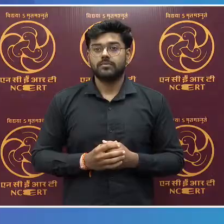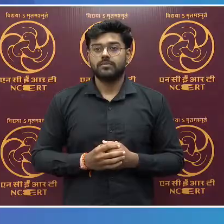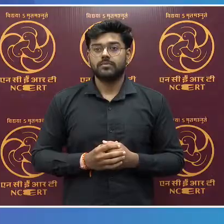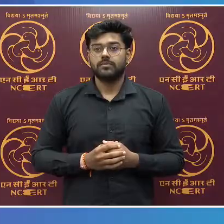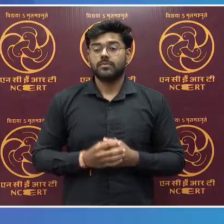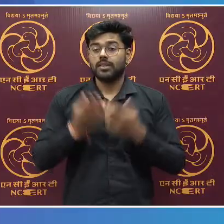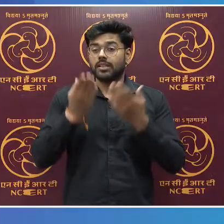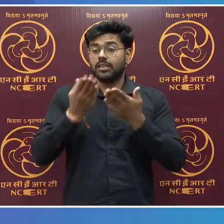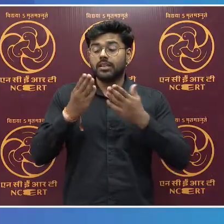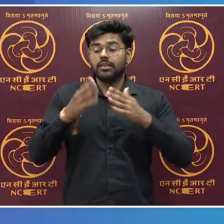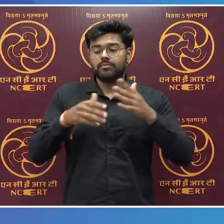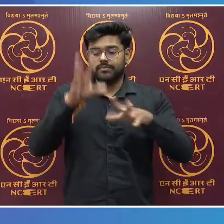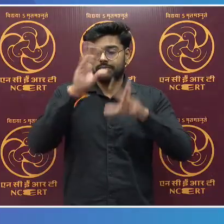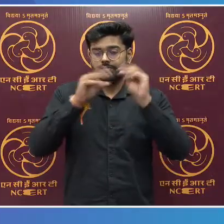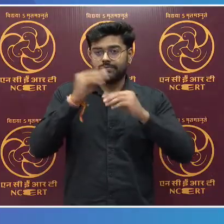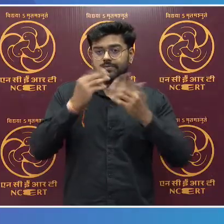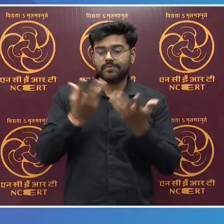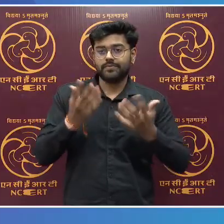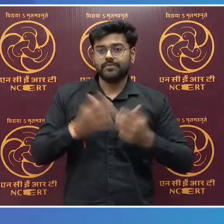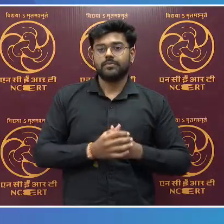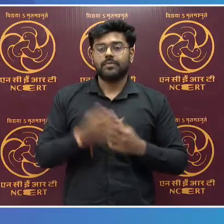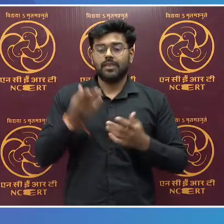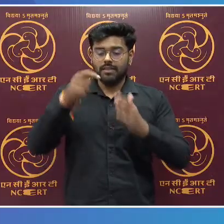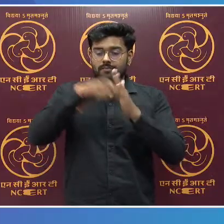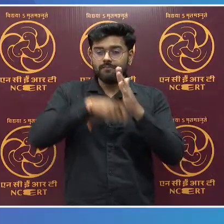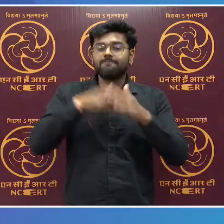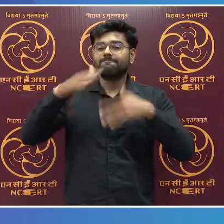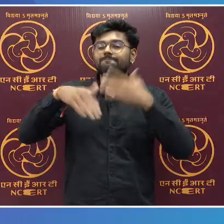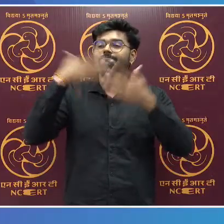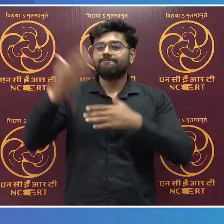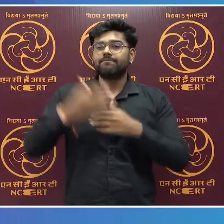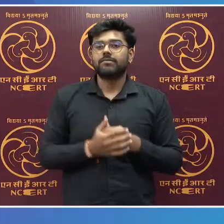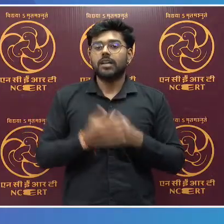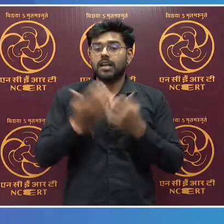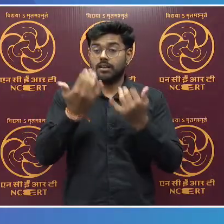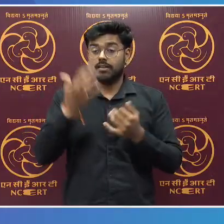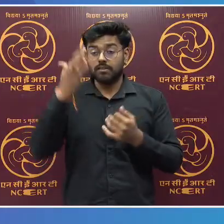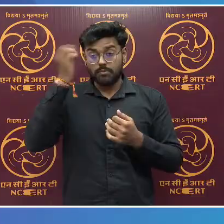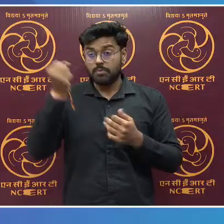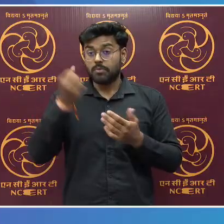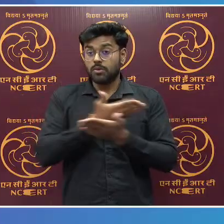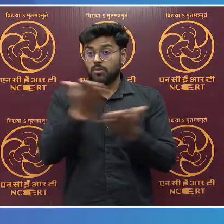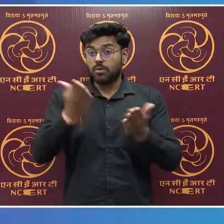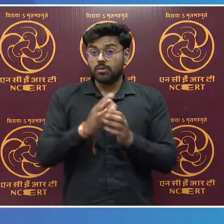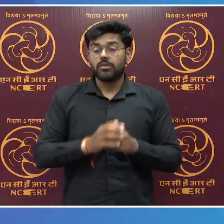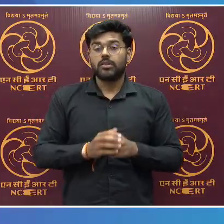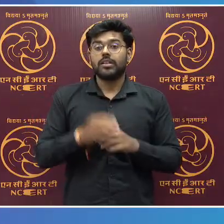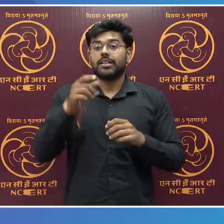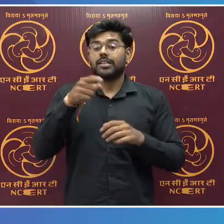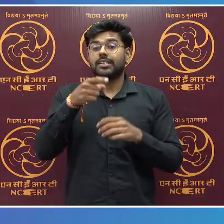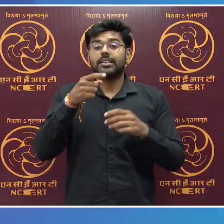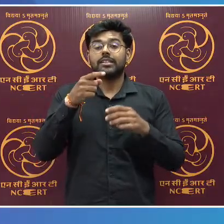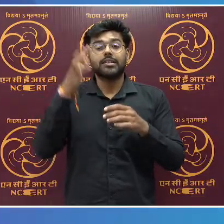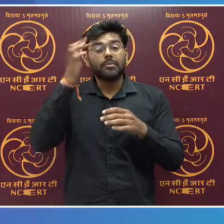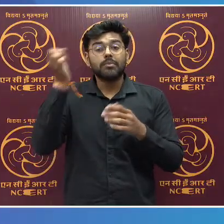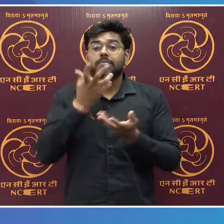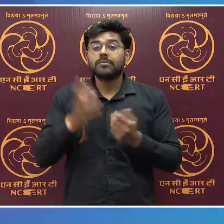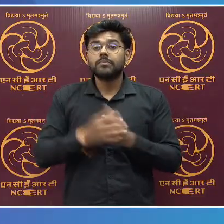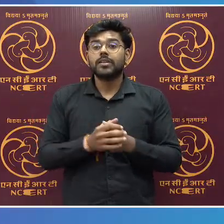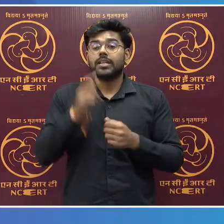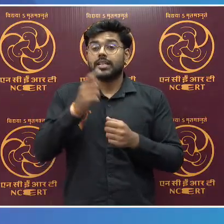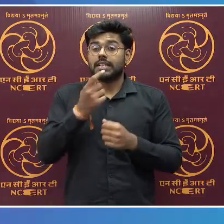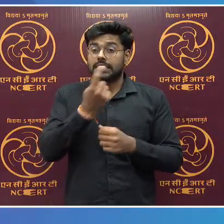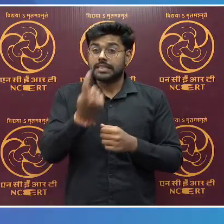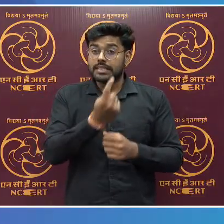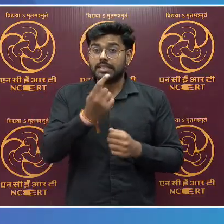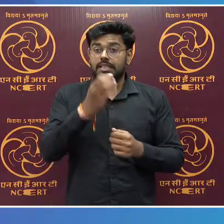So, yeast we will study further in detail about it. So, just remember one point, that yeast is what? Yeast is a